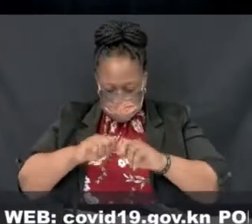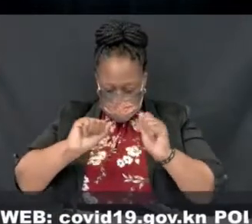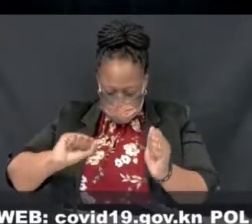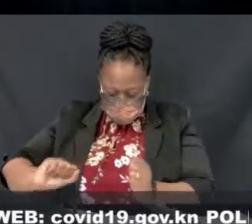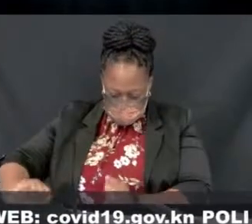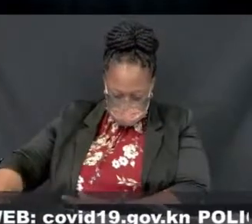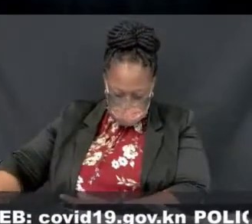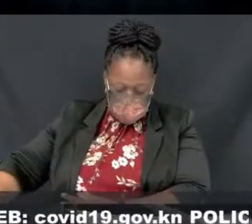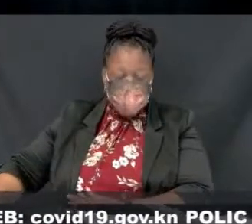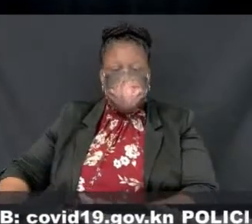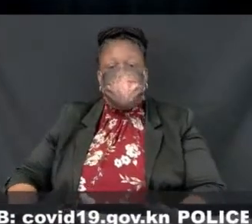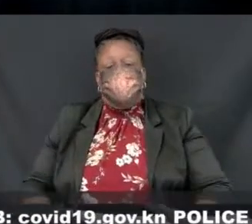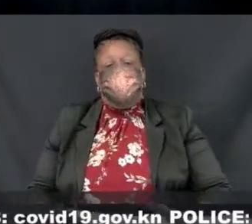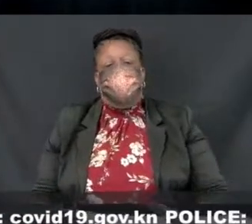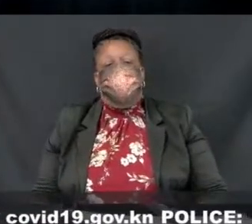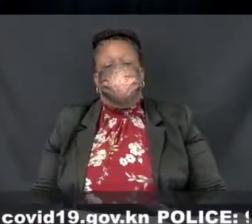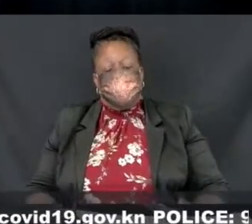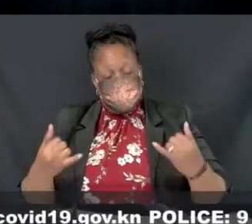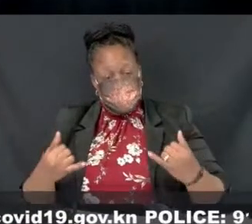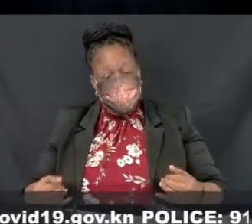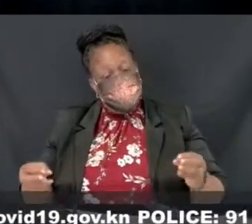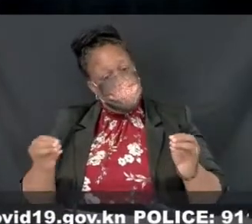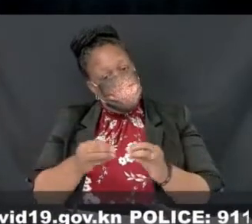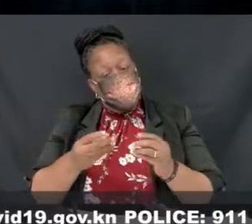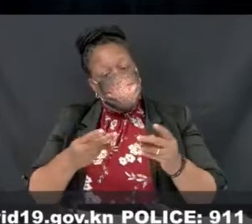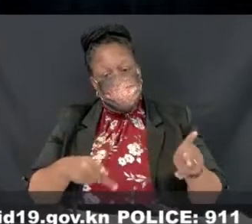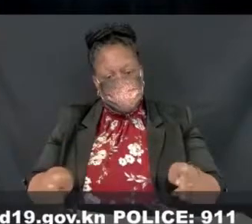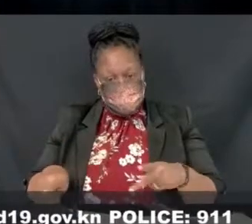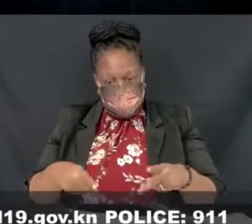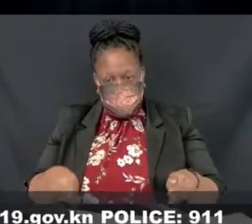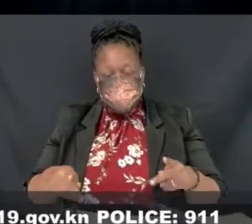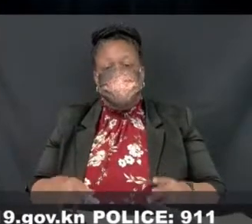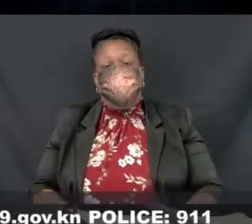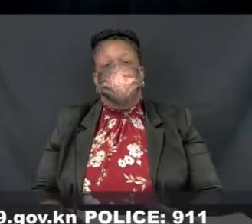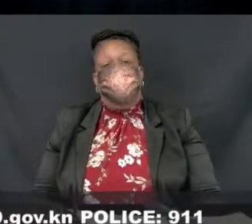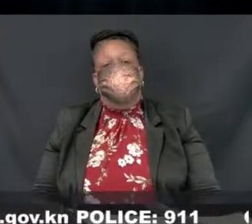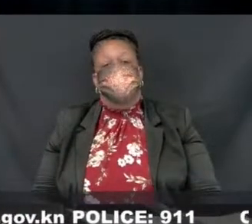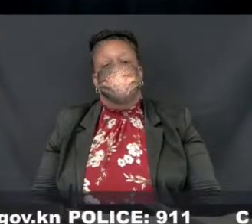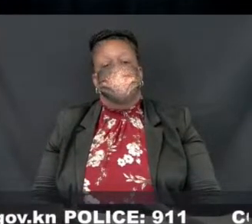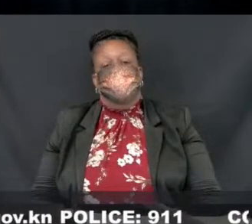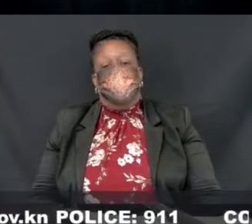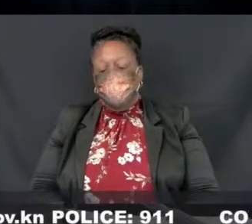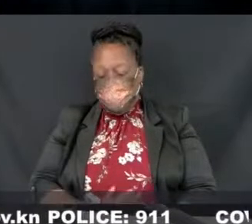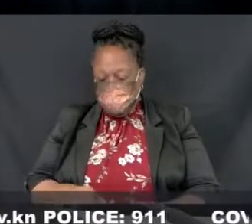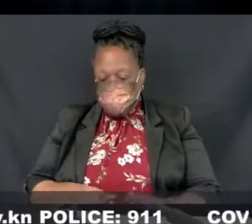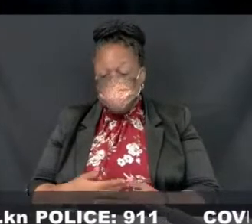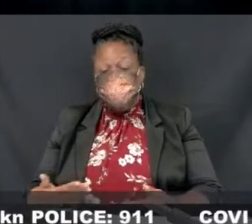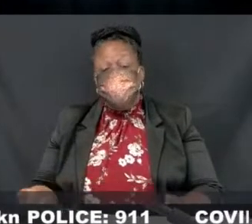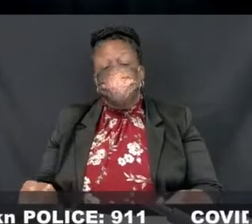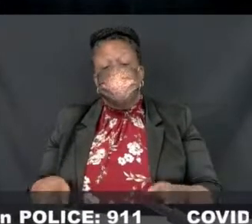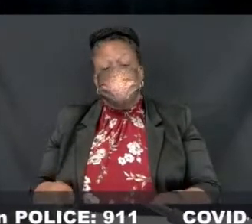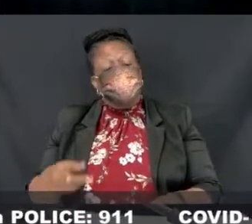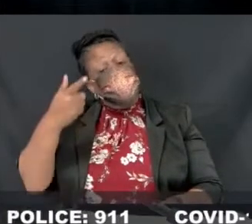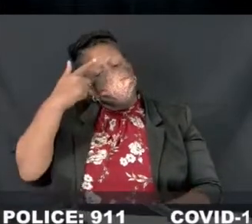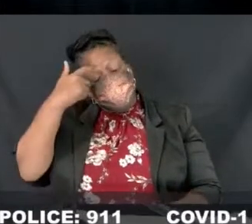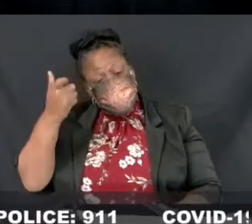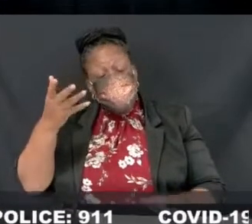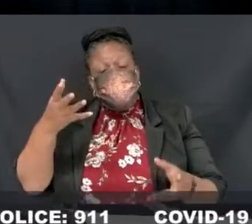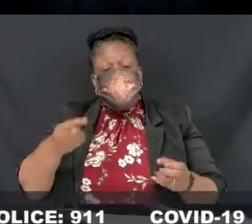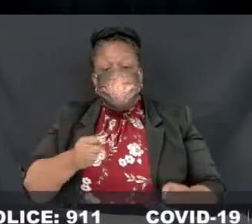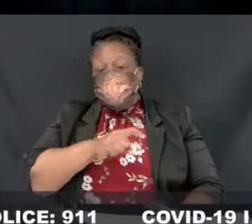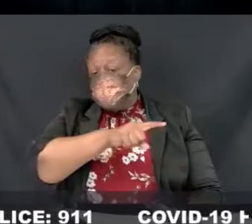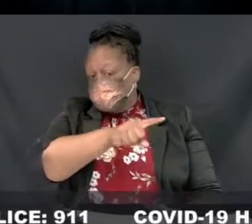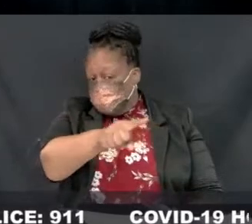And eventually up to today, I've been having some discussion with some persons where they are so happy now that the